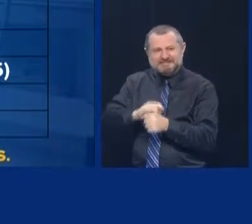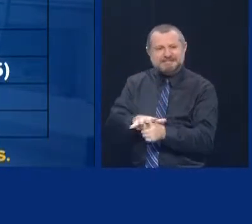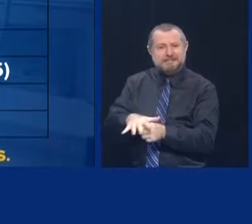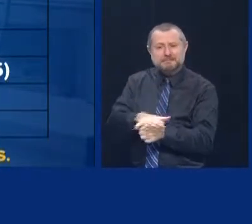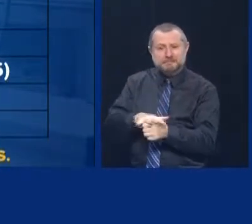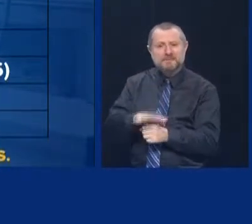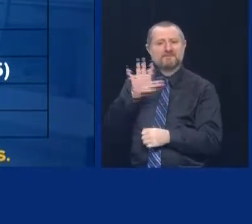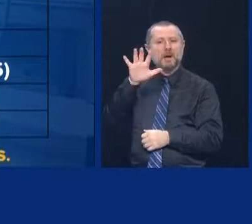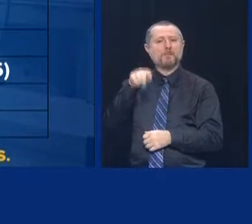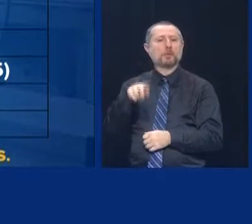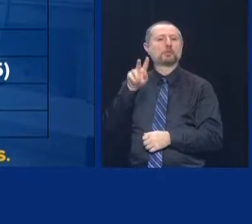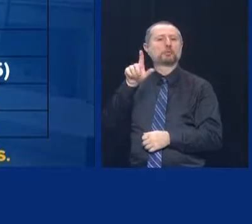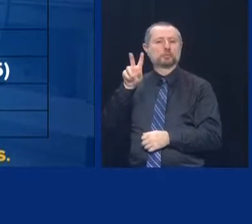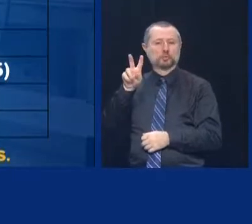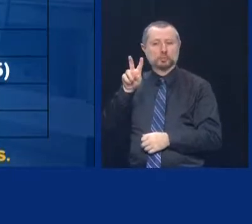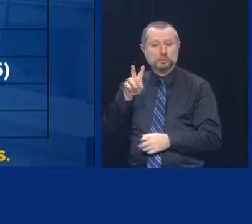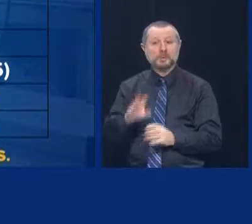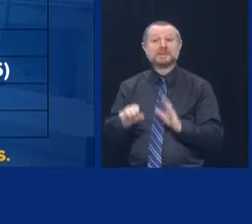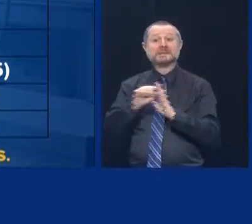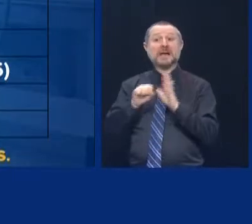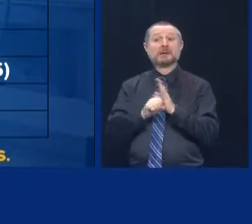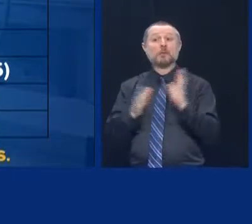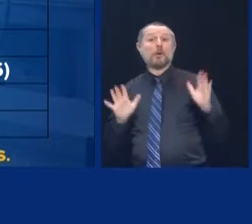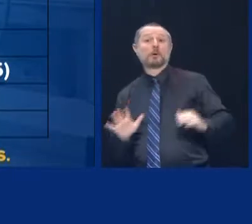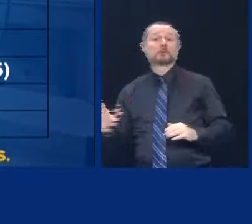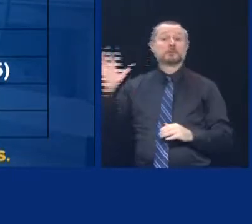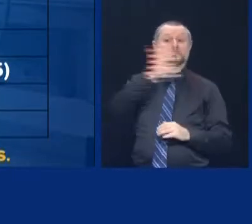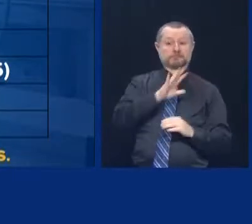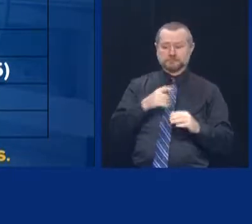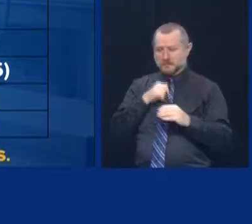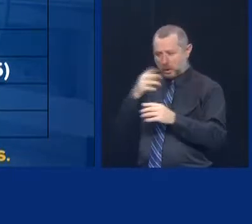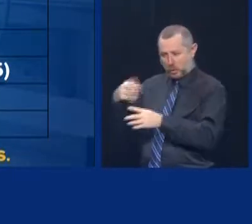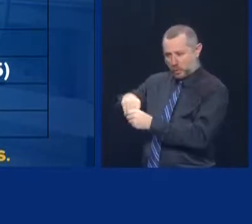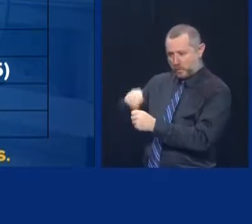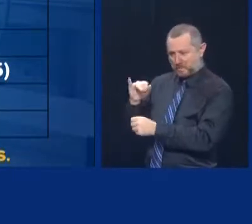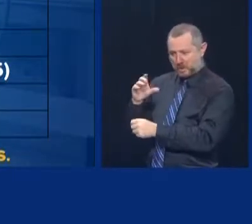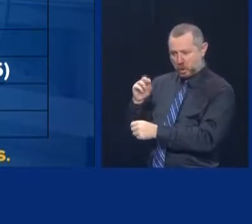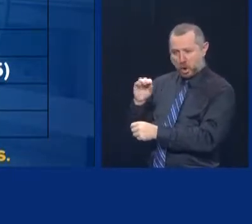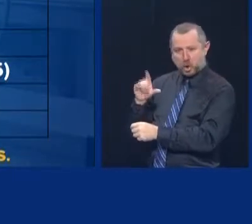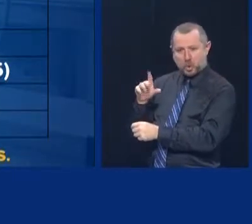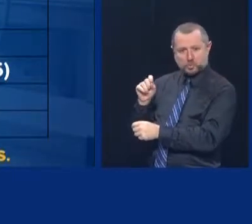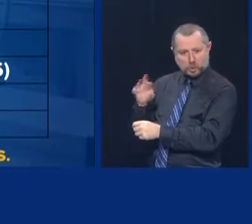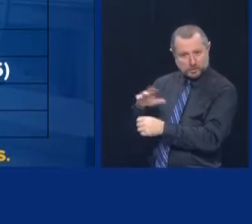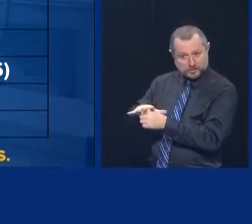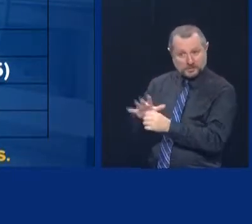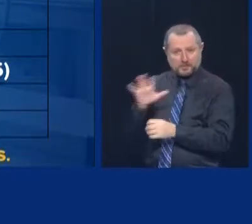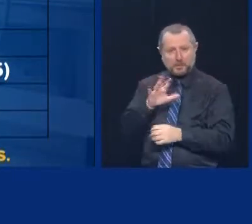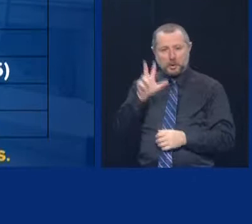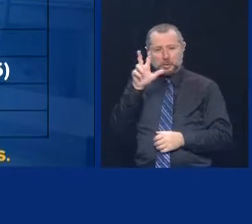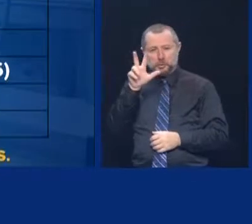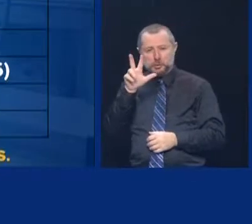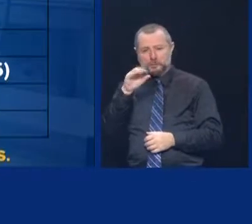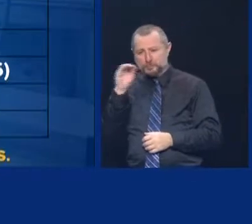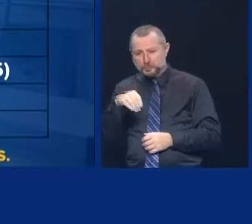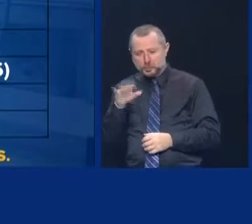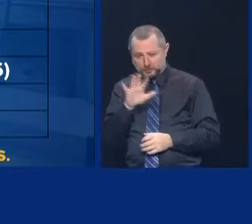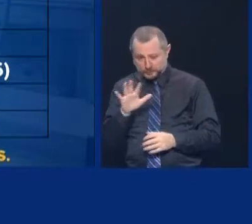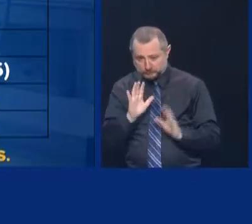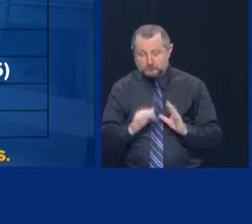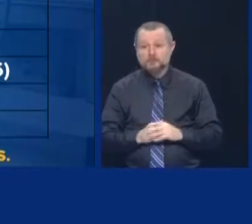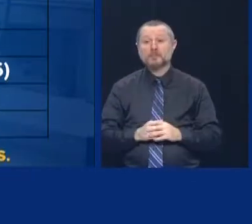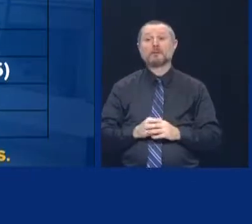5.2 statewide without the positivity, without the microcluster zones is about 3.